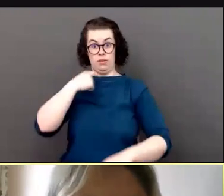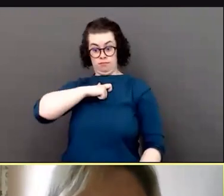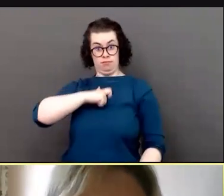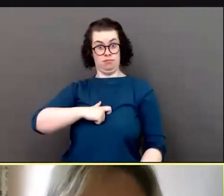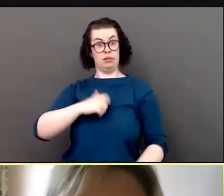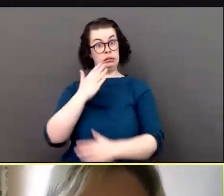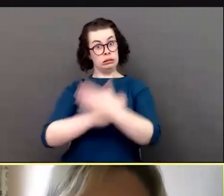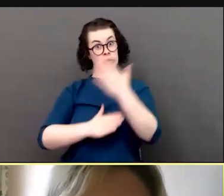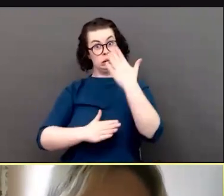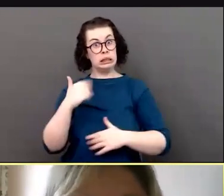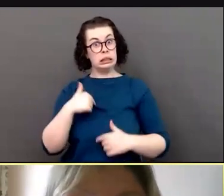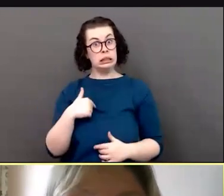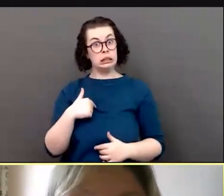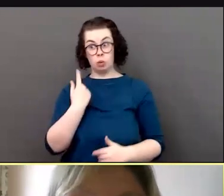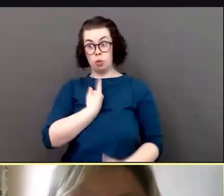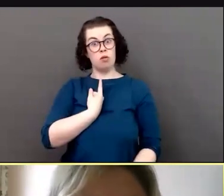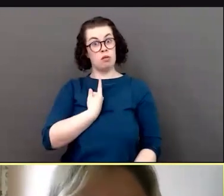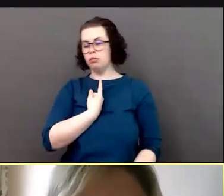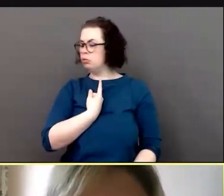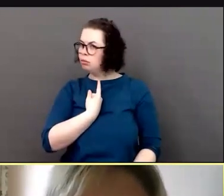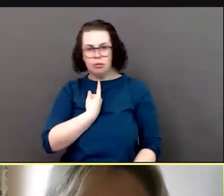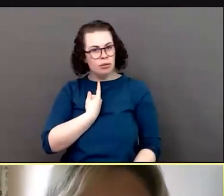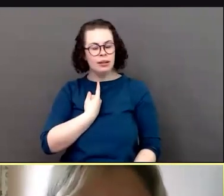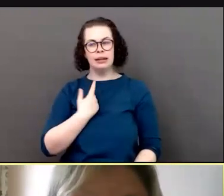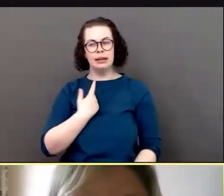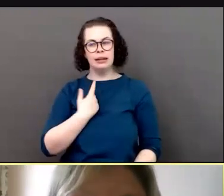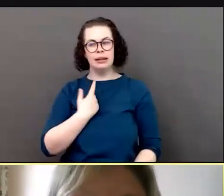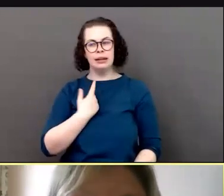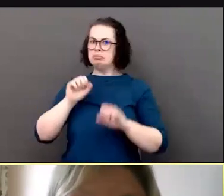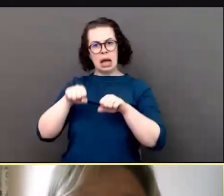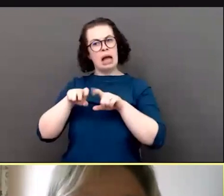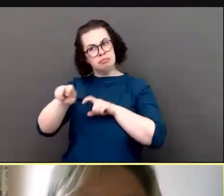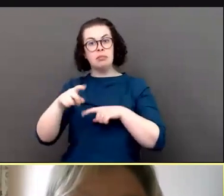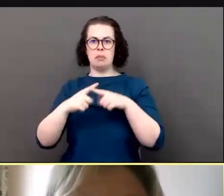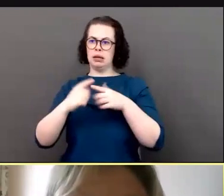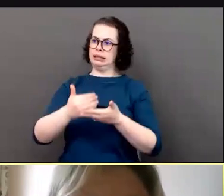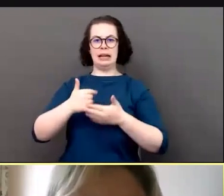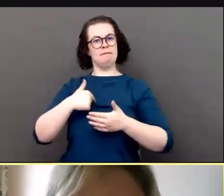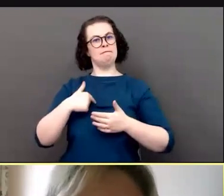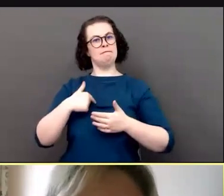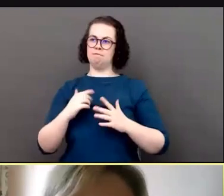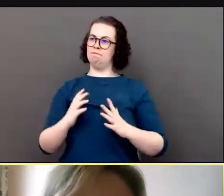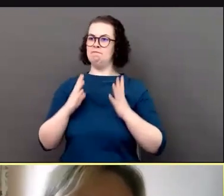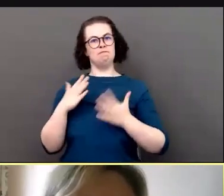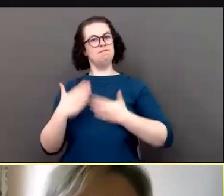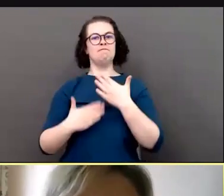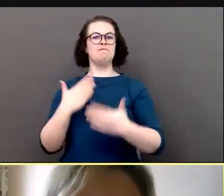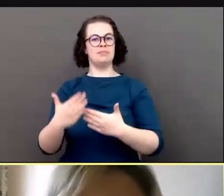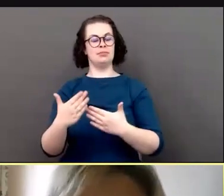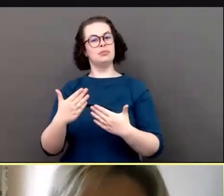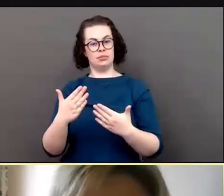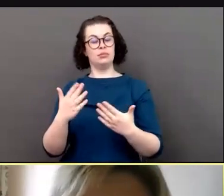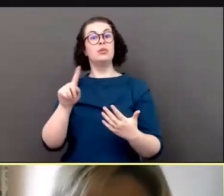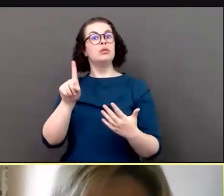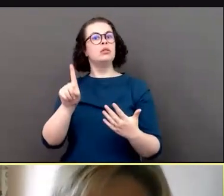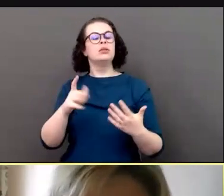with disabilities, but also for their safety by creating an environment where risks are prevented